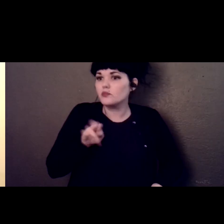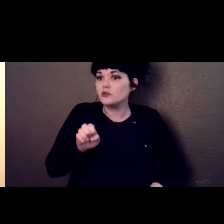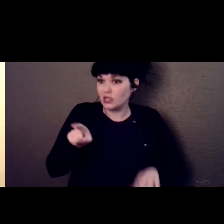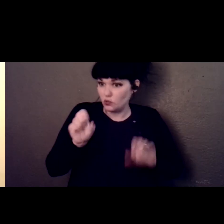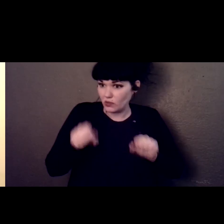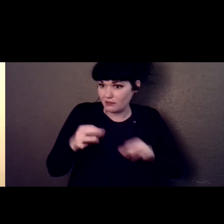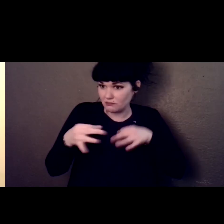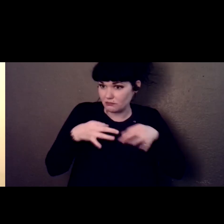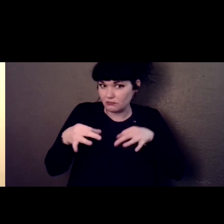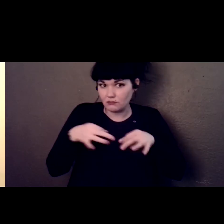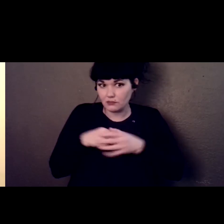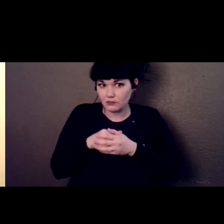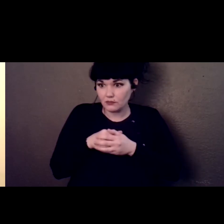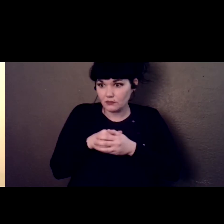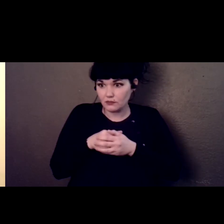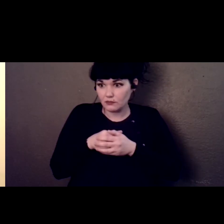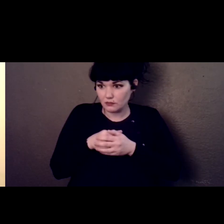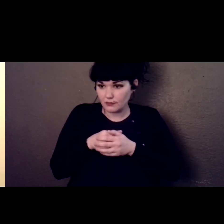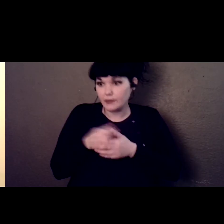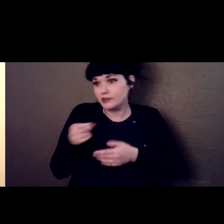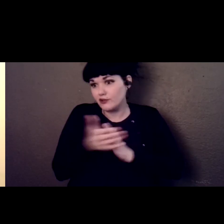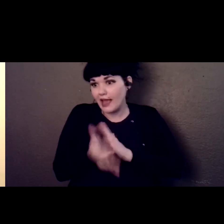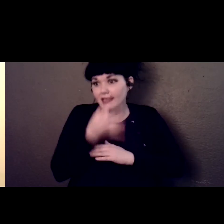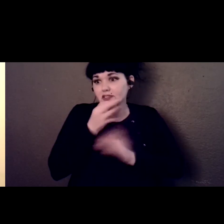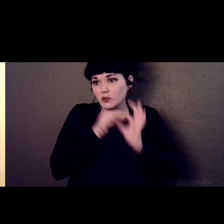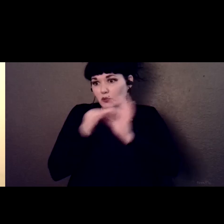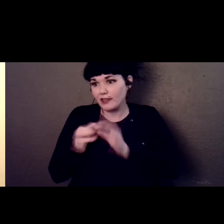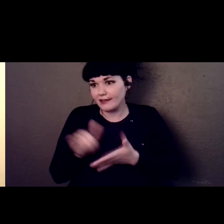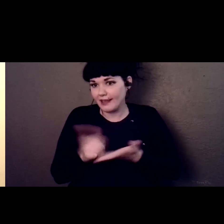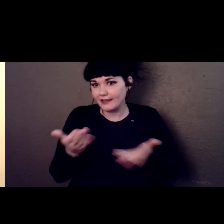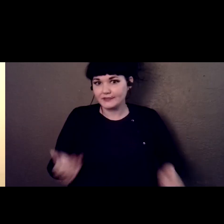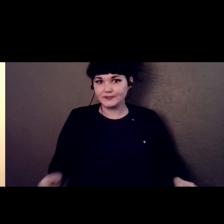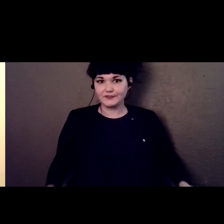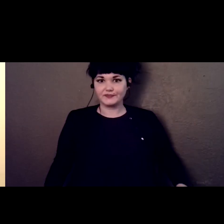Because I think that you're the expert when it comes to that.